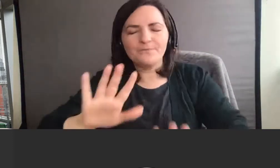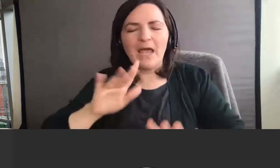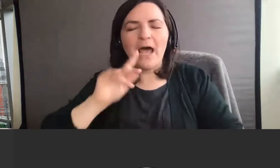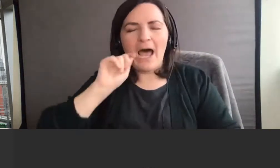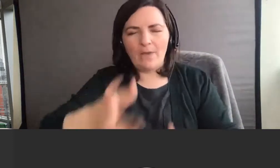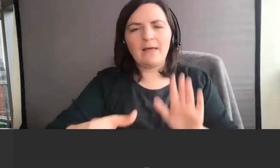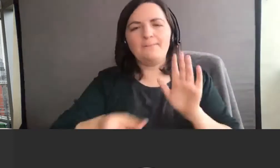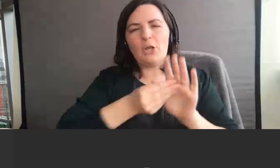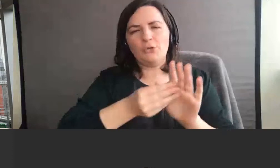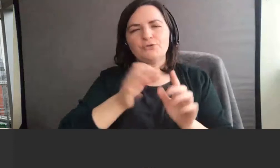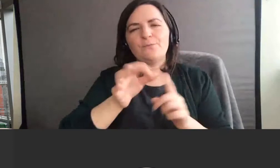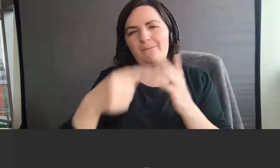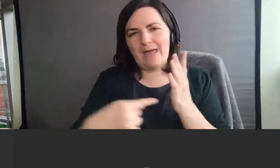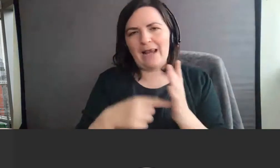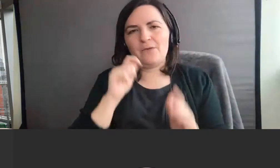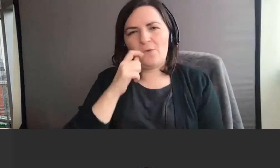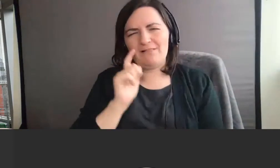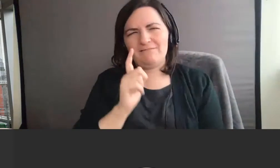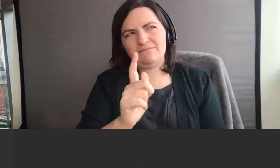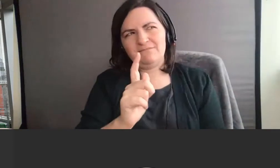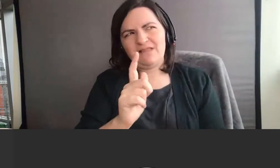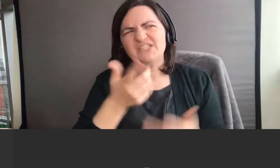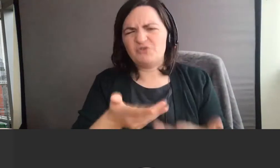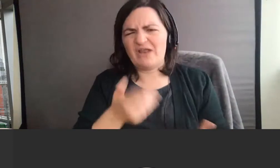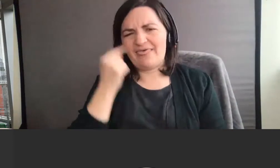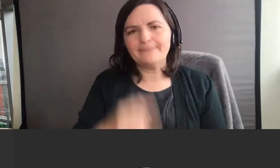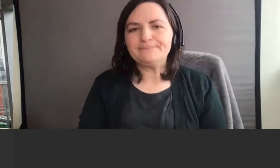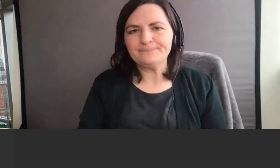questions about this later today.